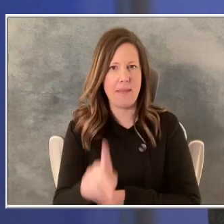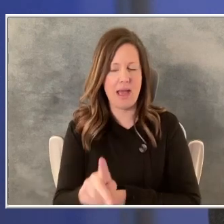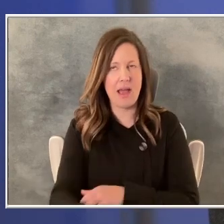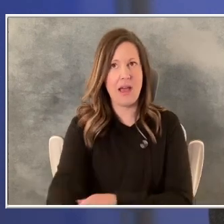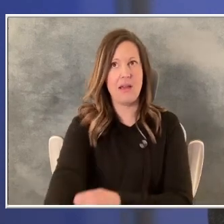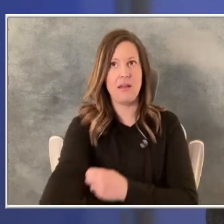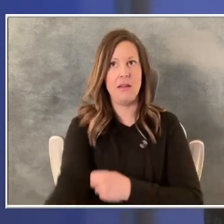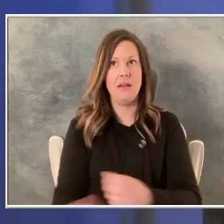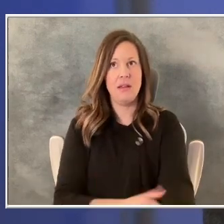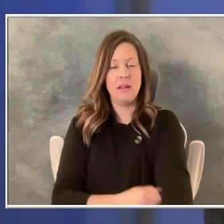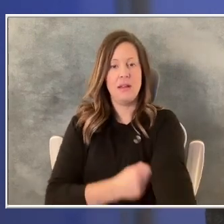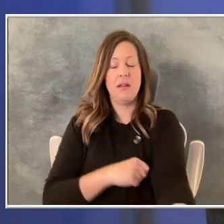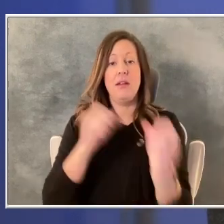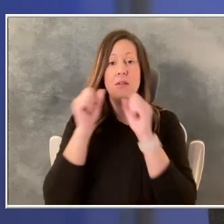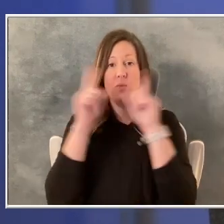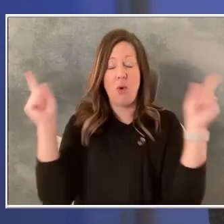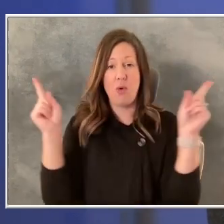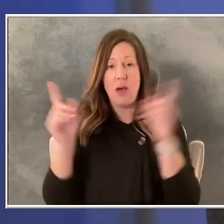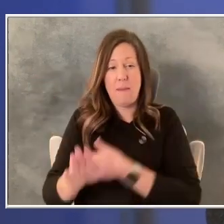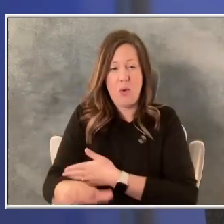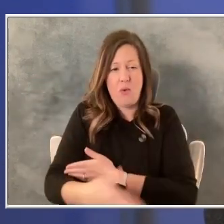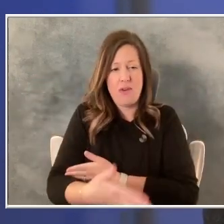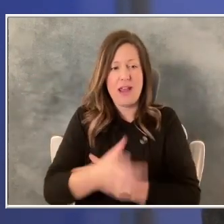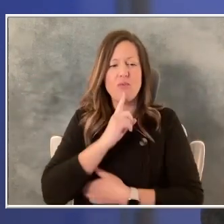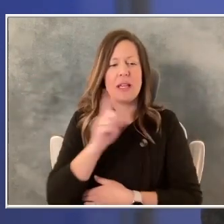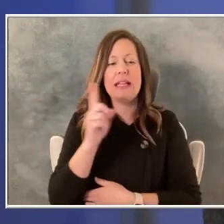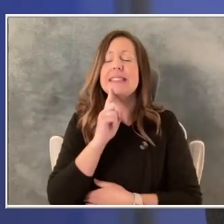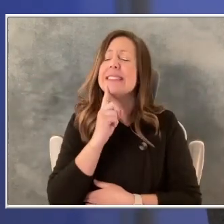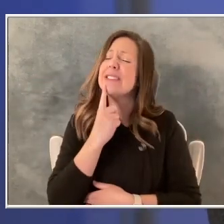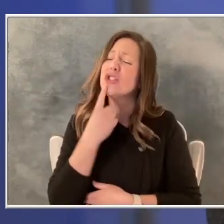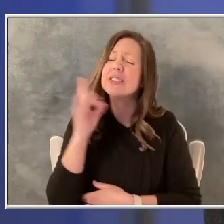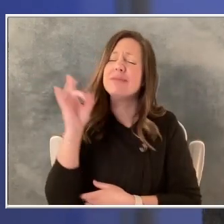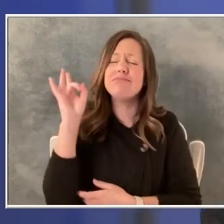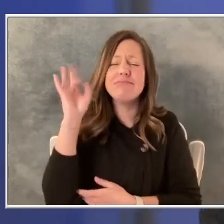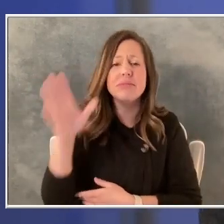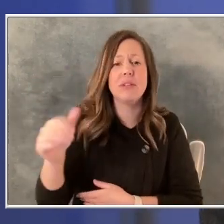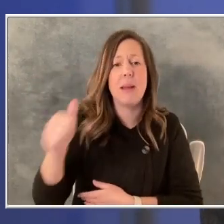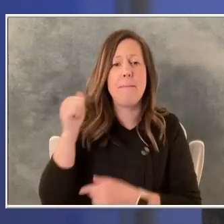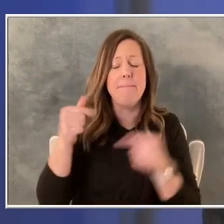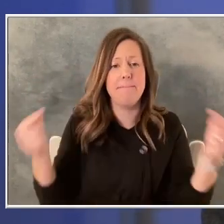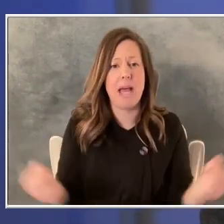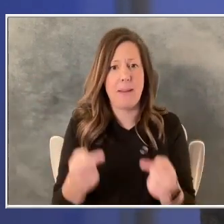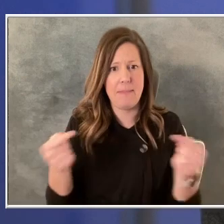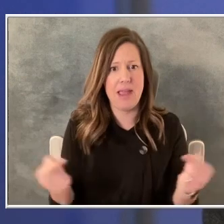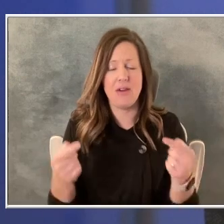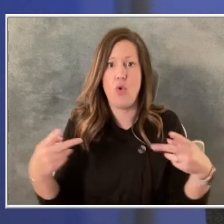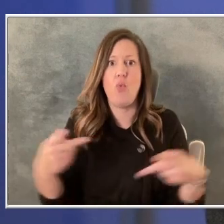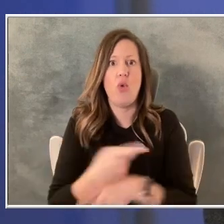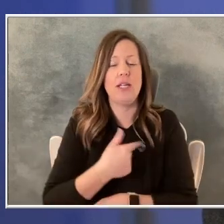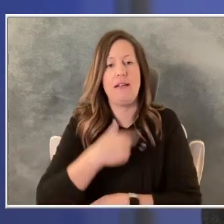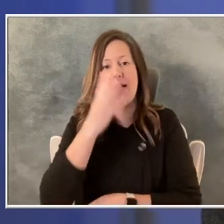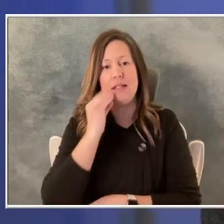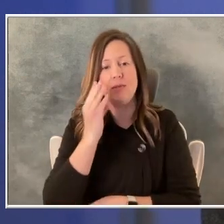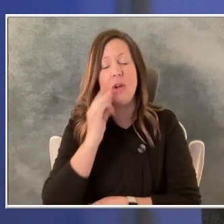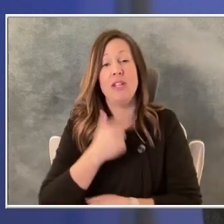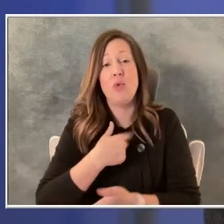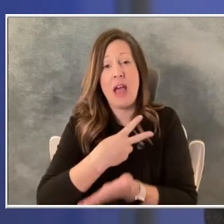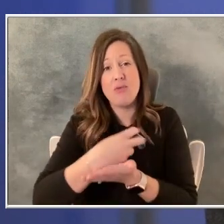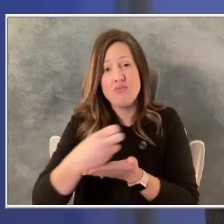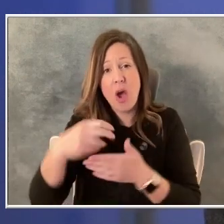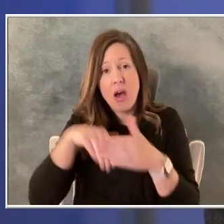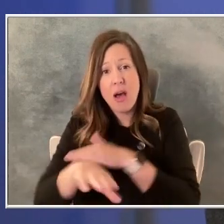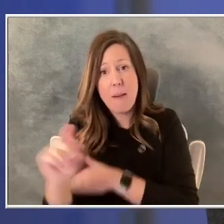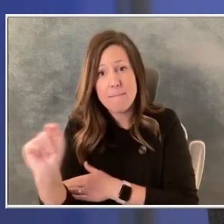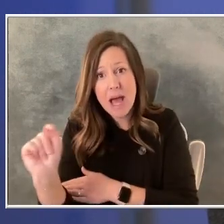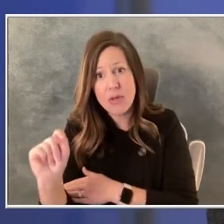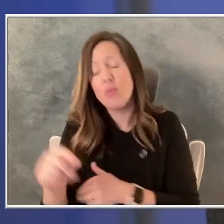of the night with extreme back pain. I mean, probably the worst I'd ever experienced. And so I crawled to the restroom, I crawled